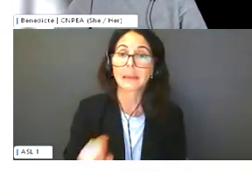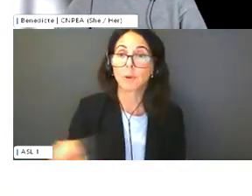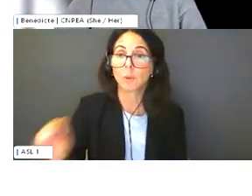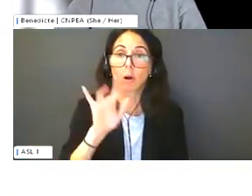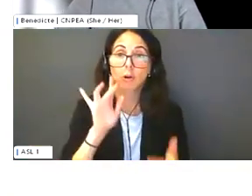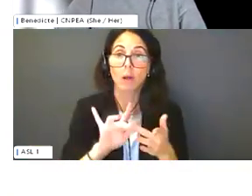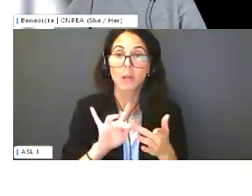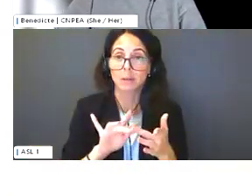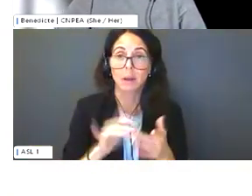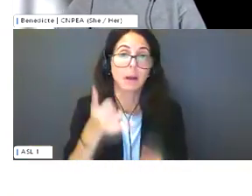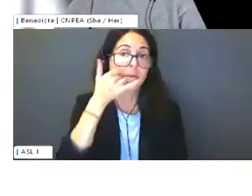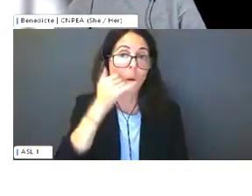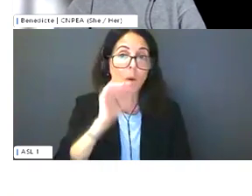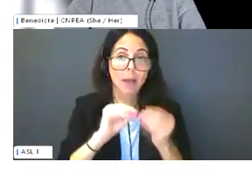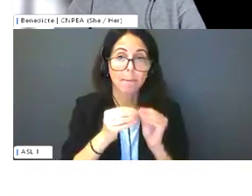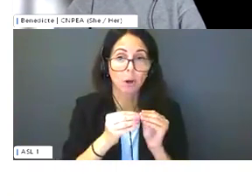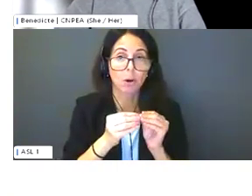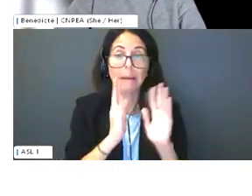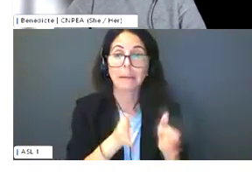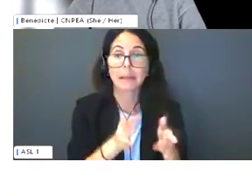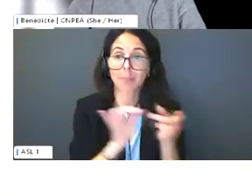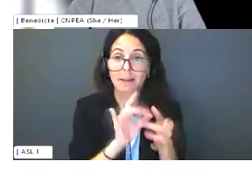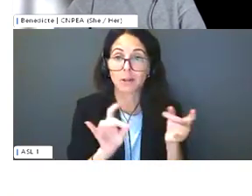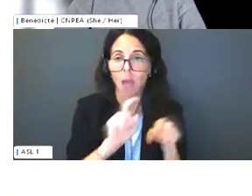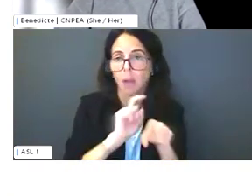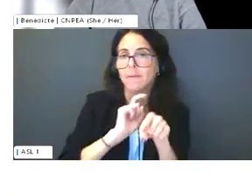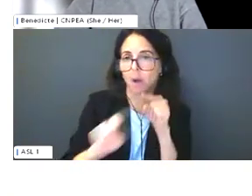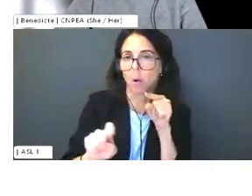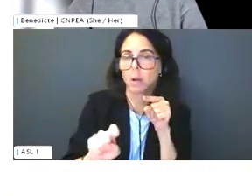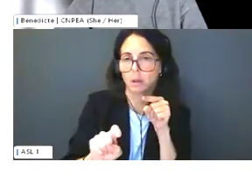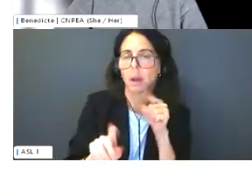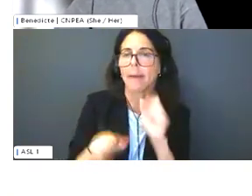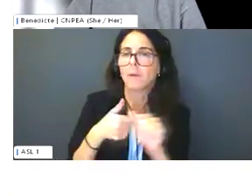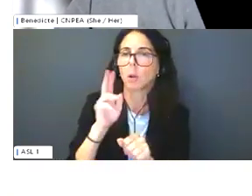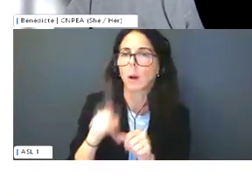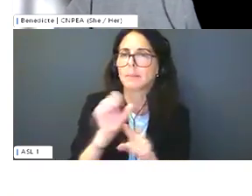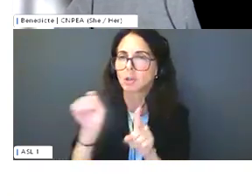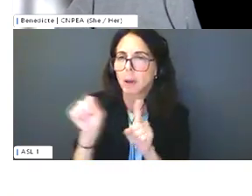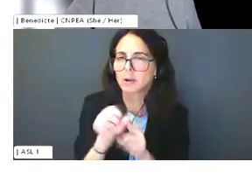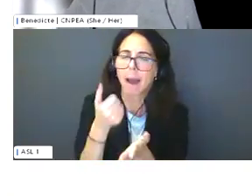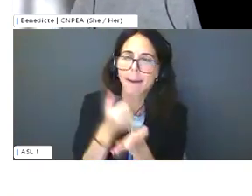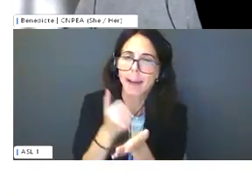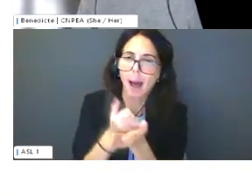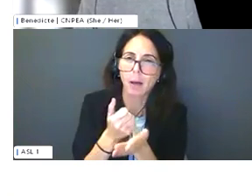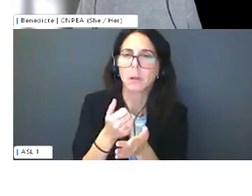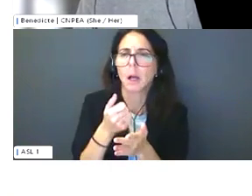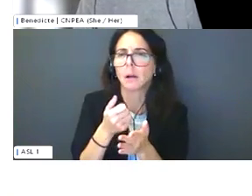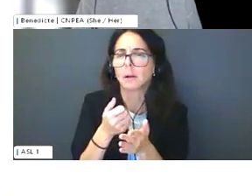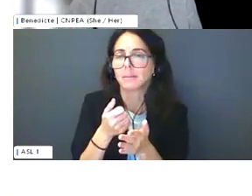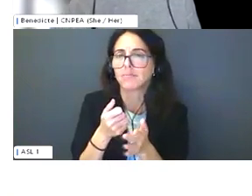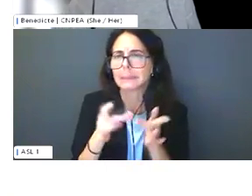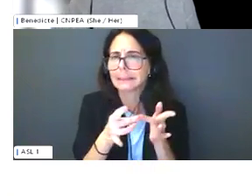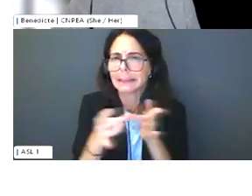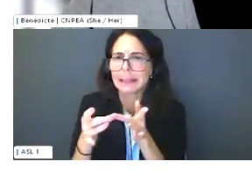number, and someone will call you back and follow up on your situation and further help you navigate to